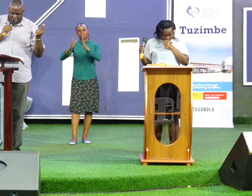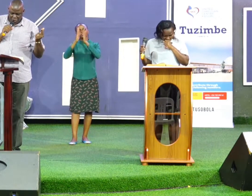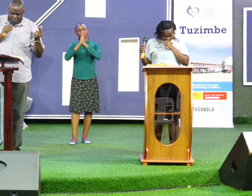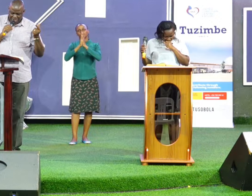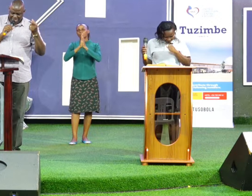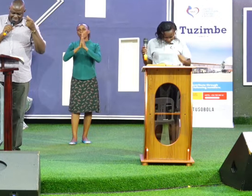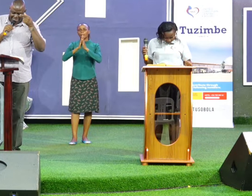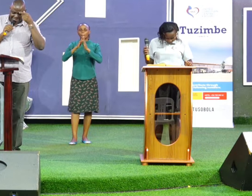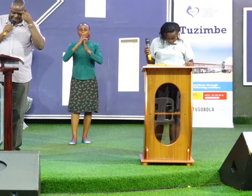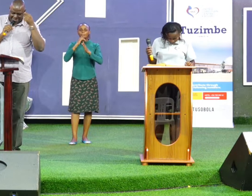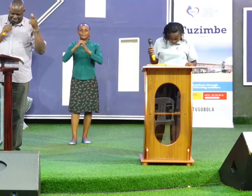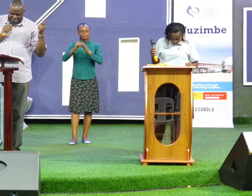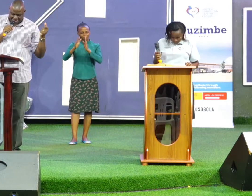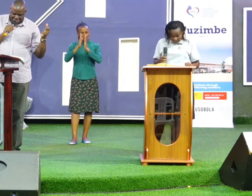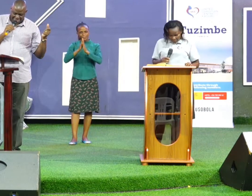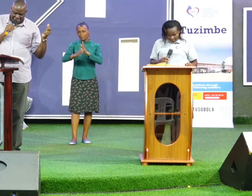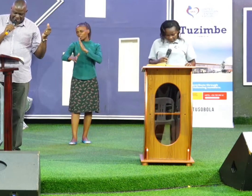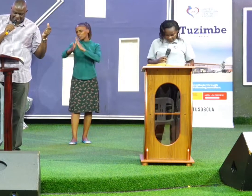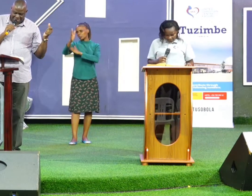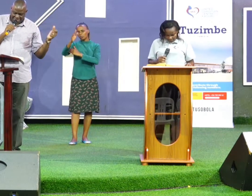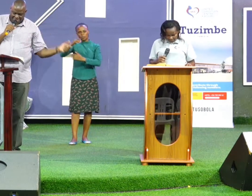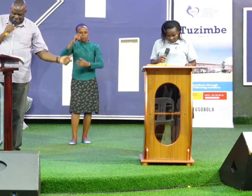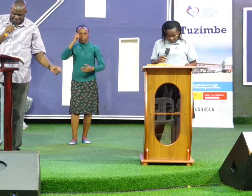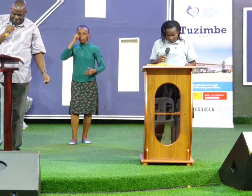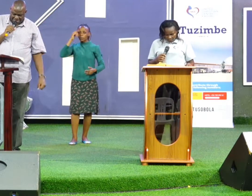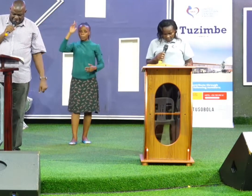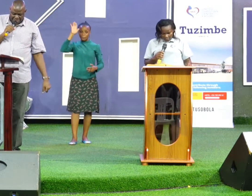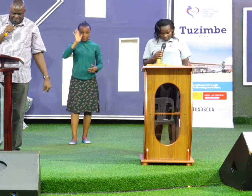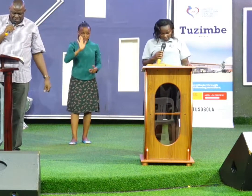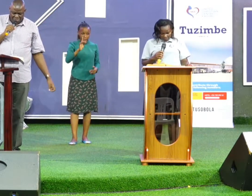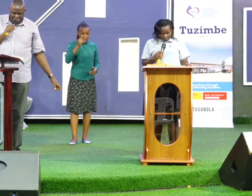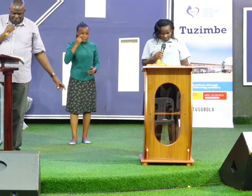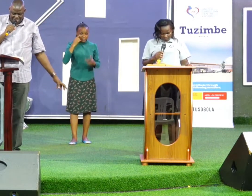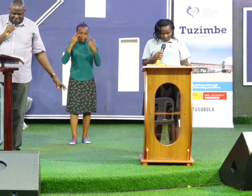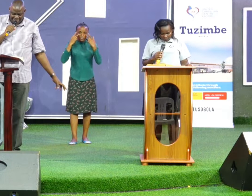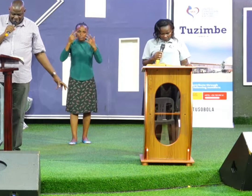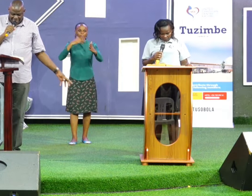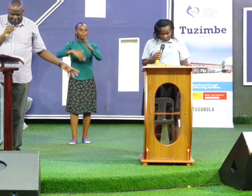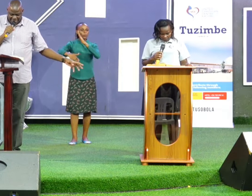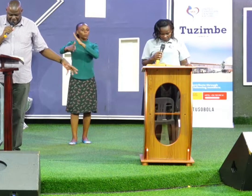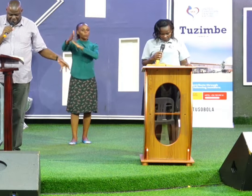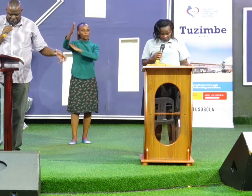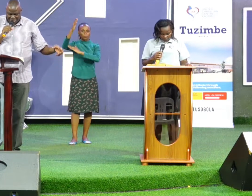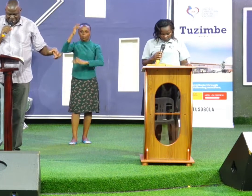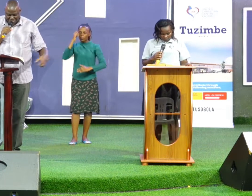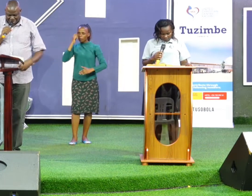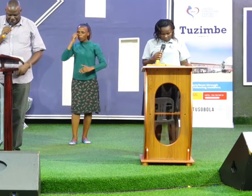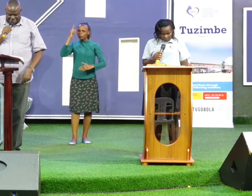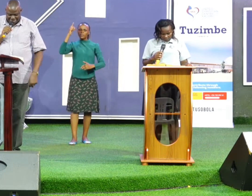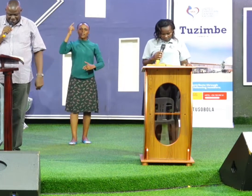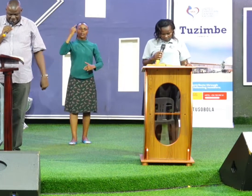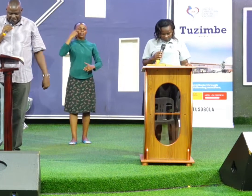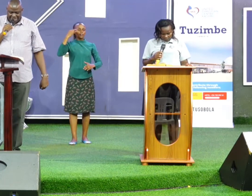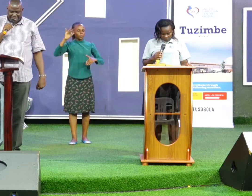thee open his eyes that he may see. And the Lord opened the eyes of the young